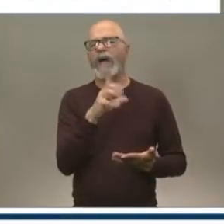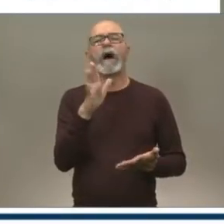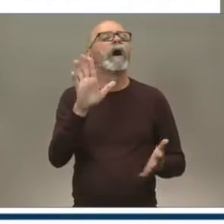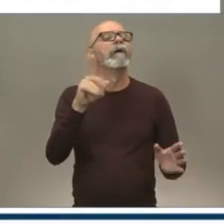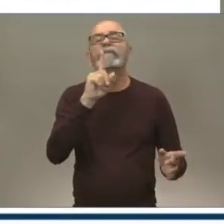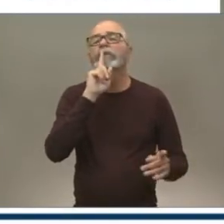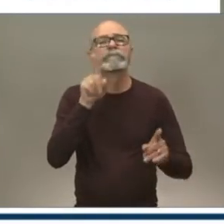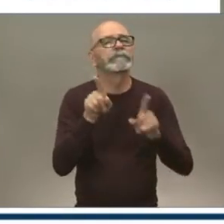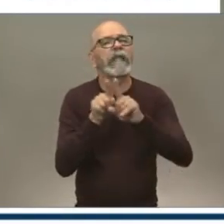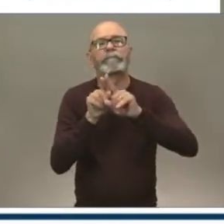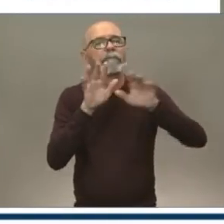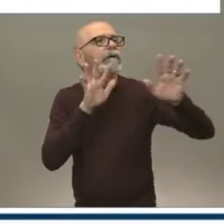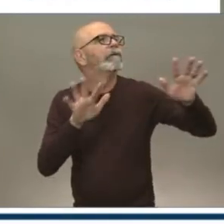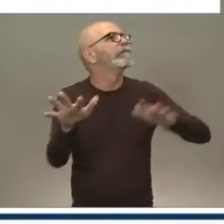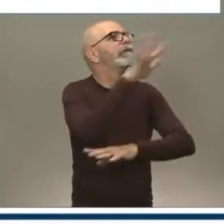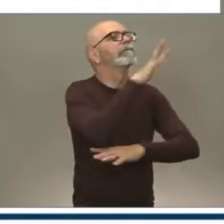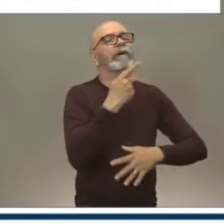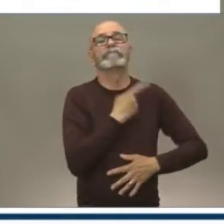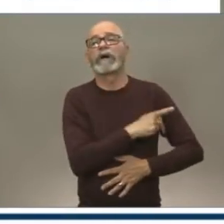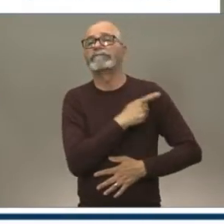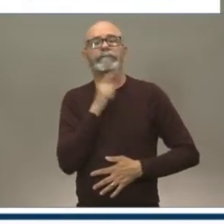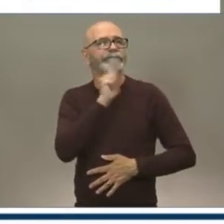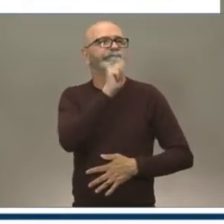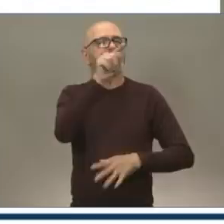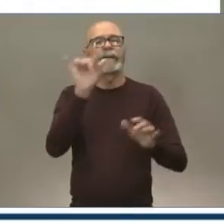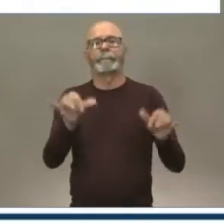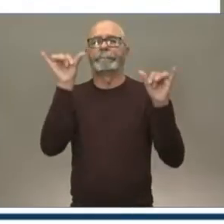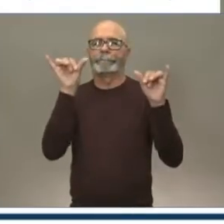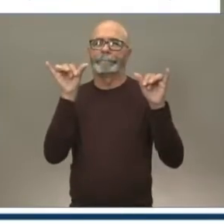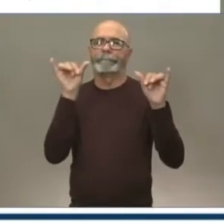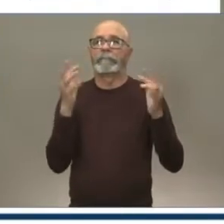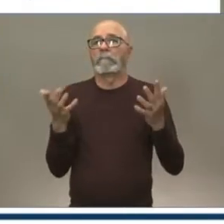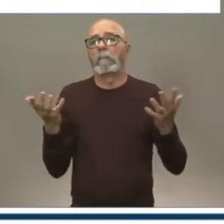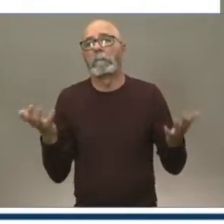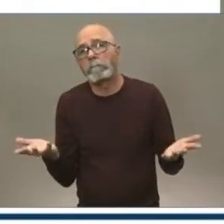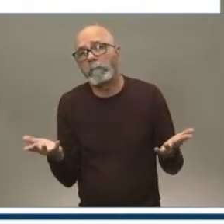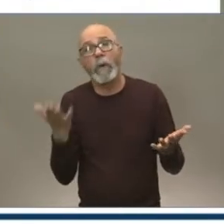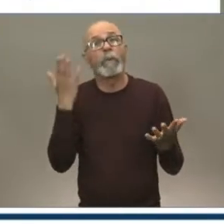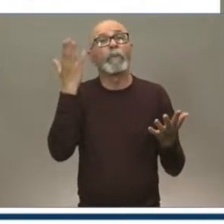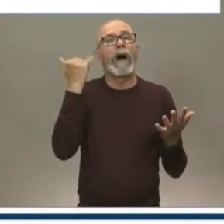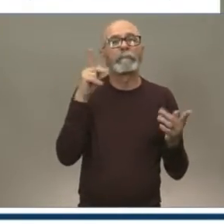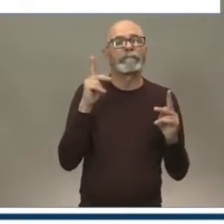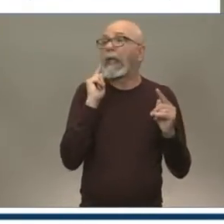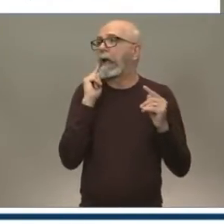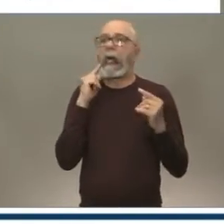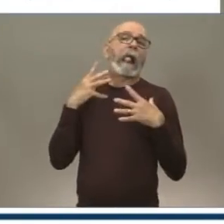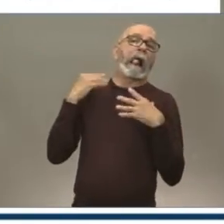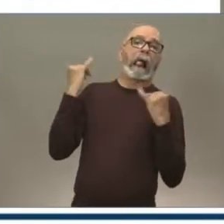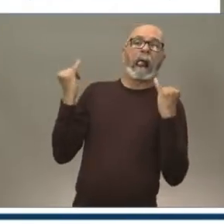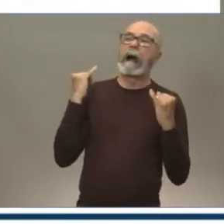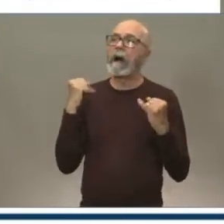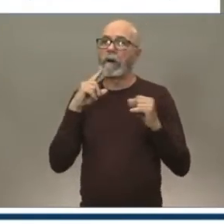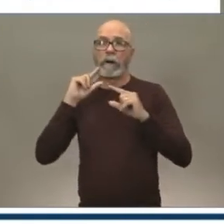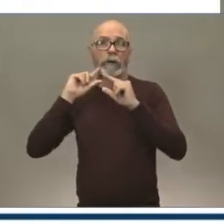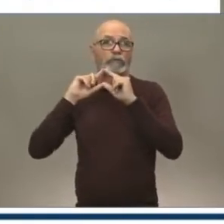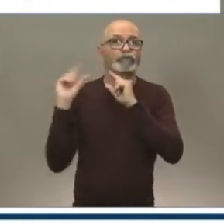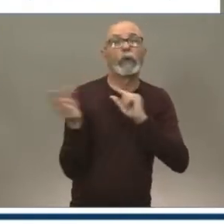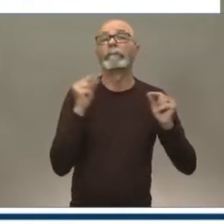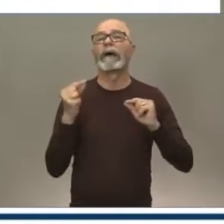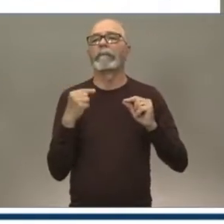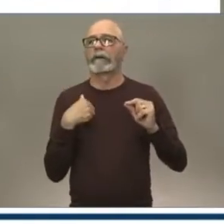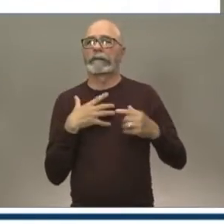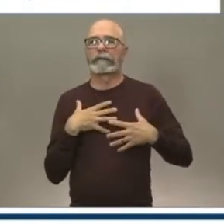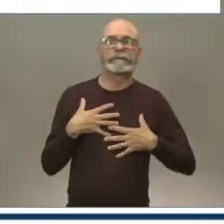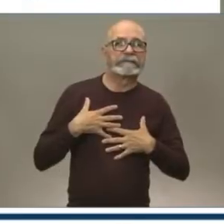same, they're feeling or seeing the same impact. All the discussions and the concerns around the rare but serious side effect